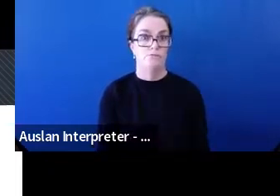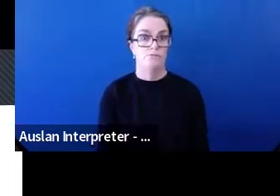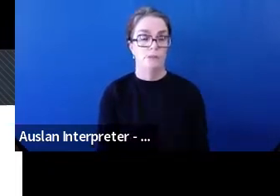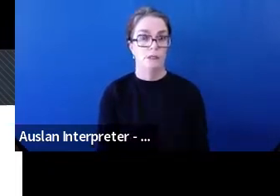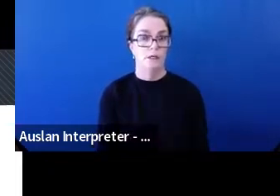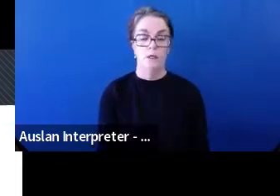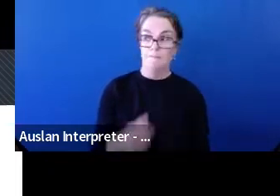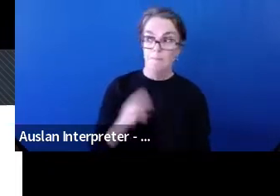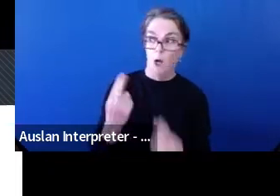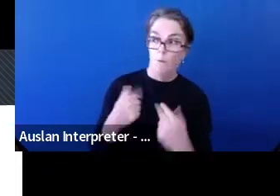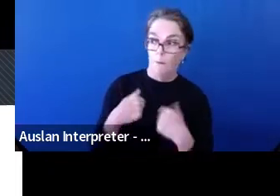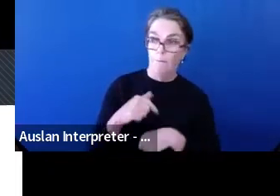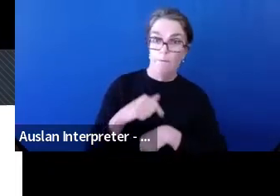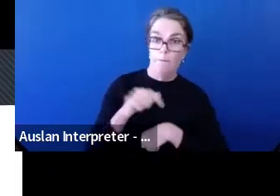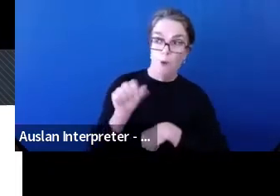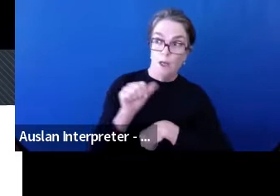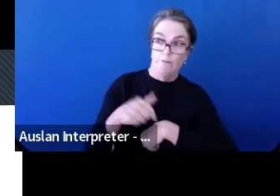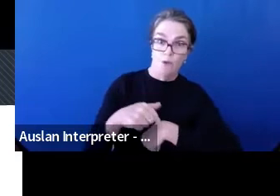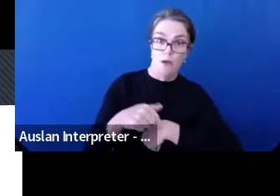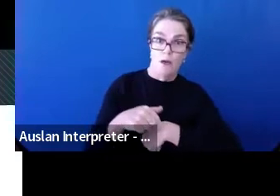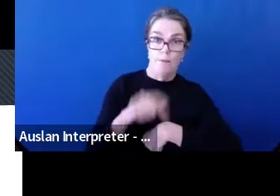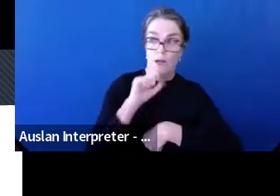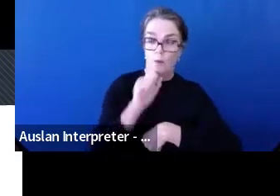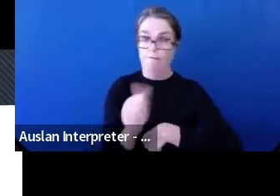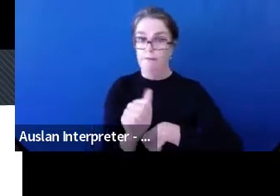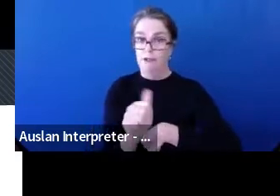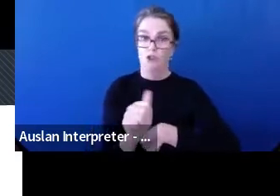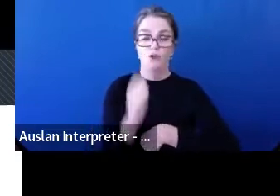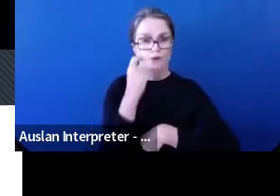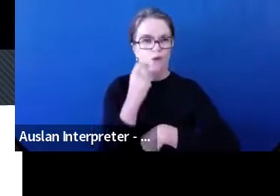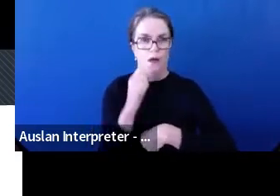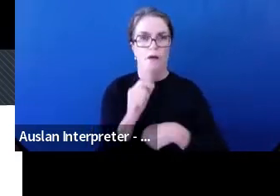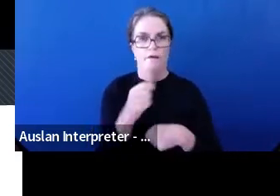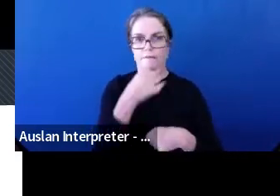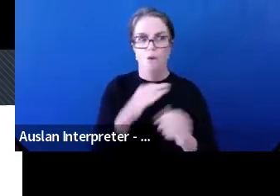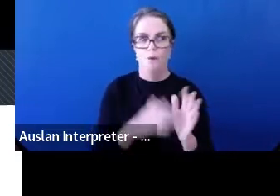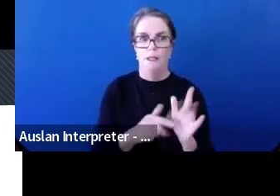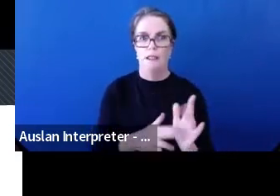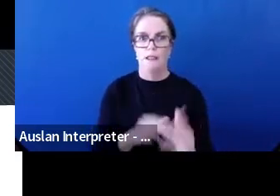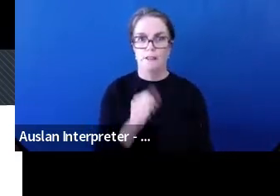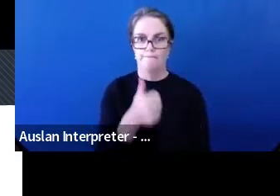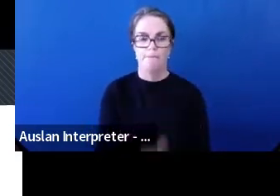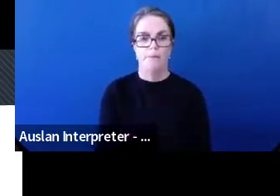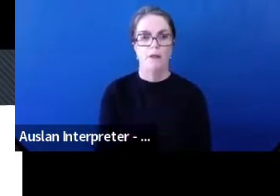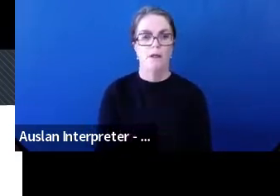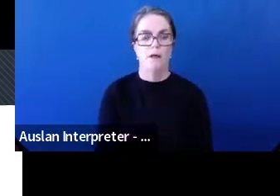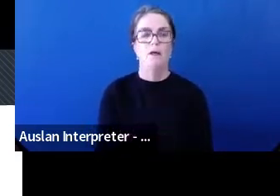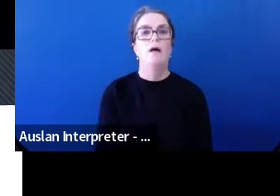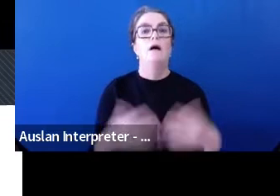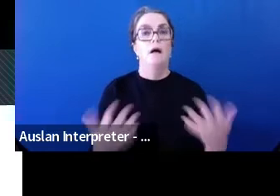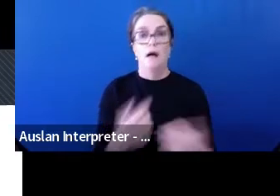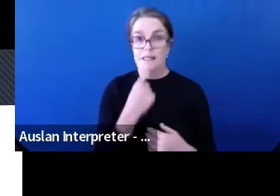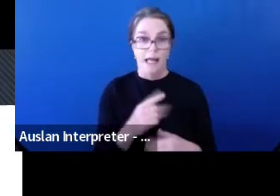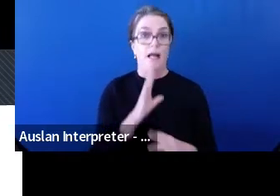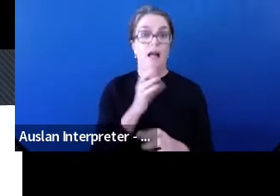for time. I'll try and wrap this up in a few minutes. So as I said, governments were slow to